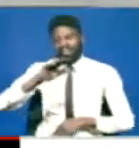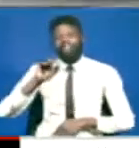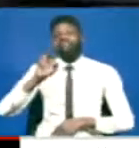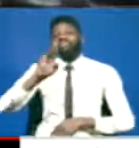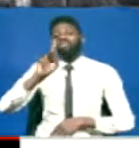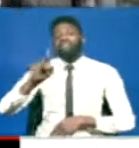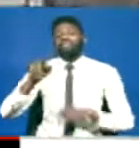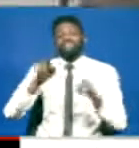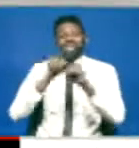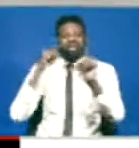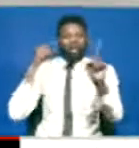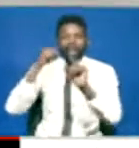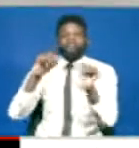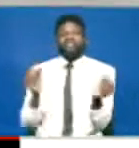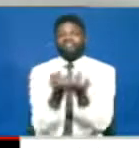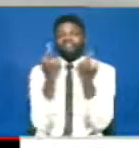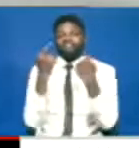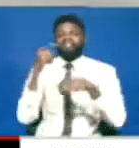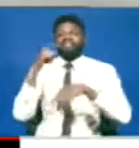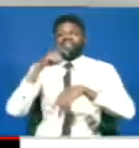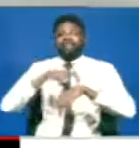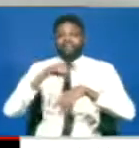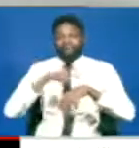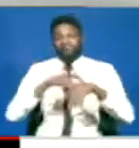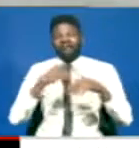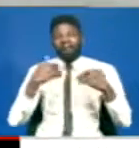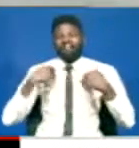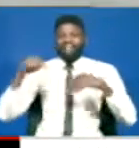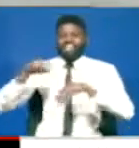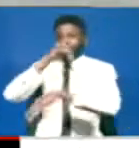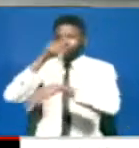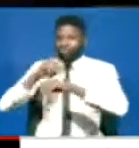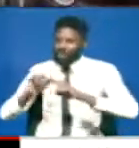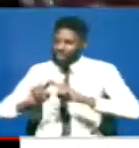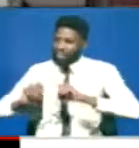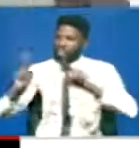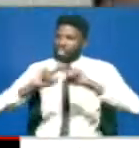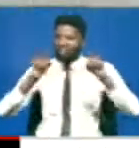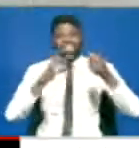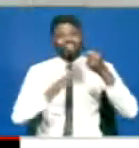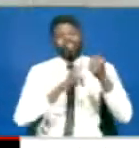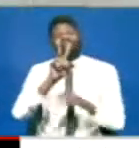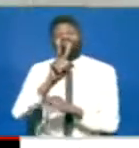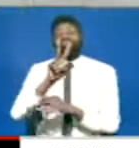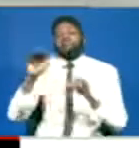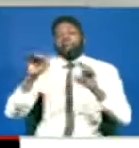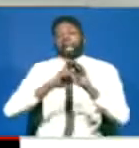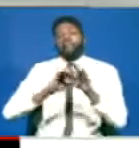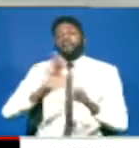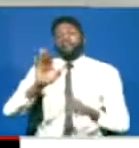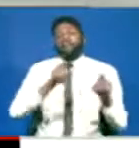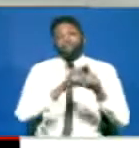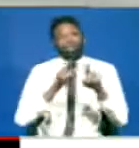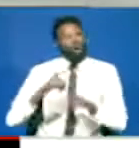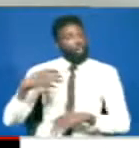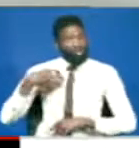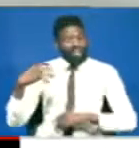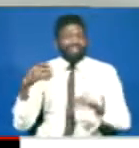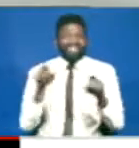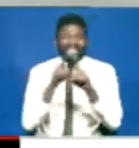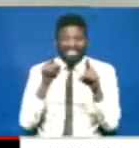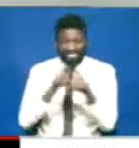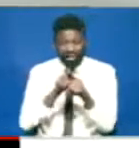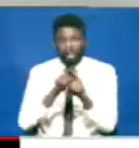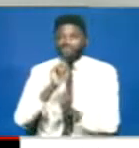from 72 nations, which are Commonwealth member state. And of course, Kenya will be